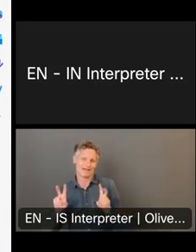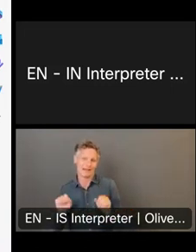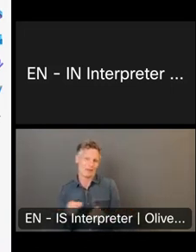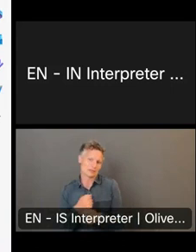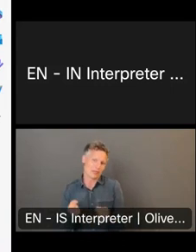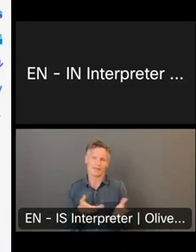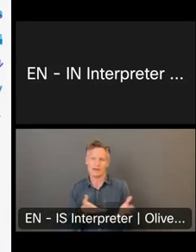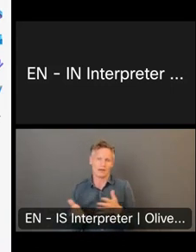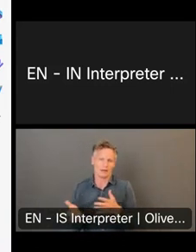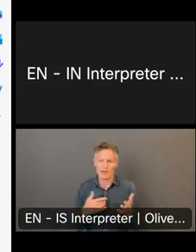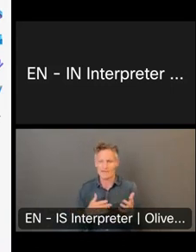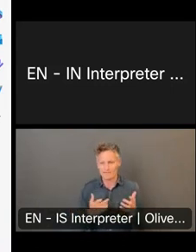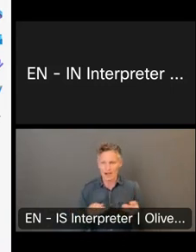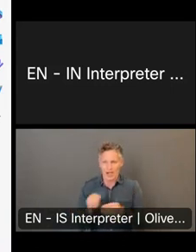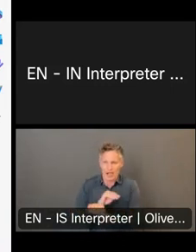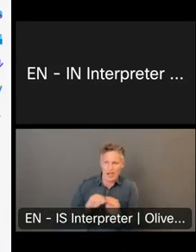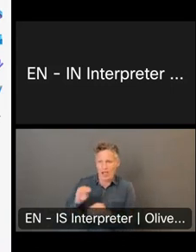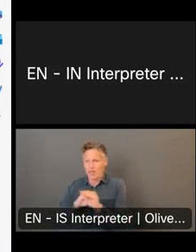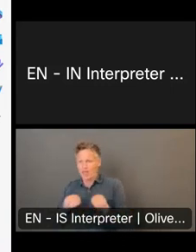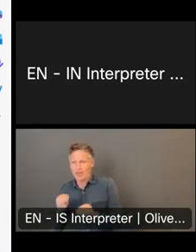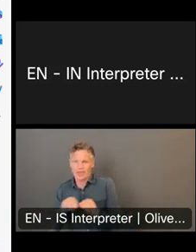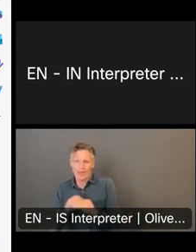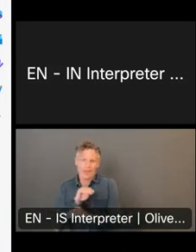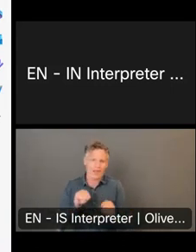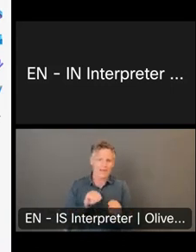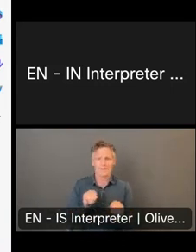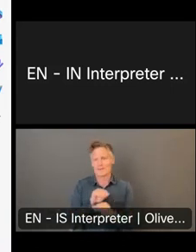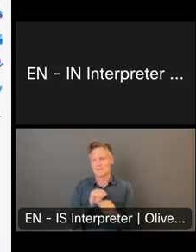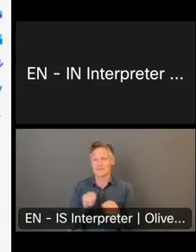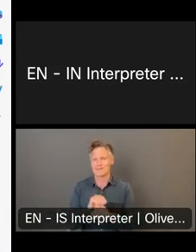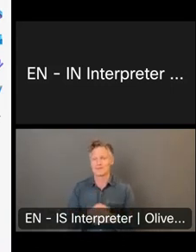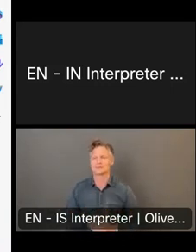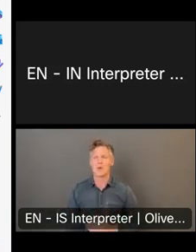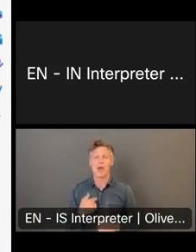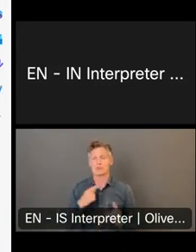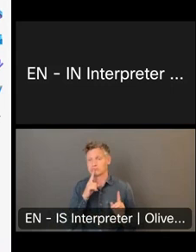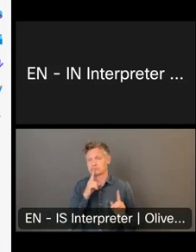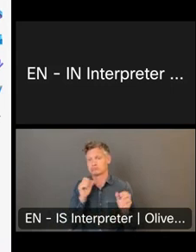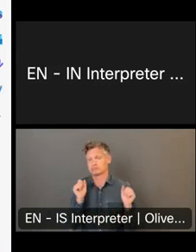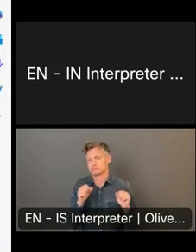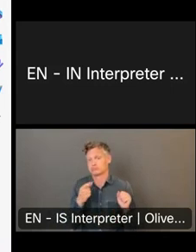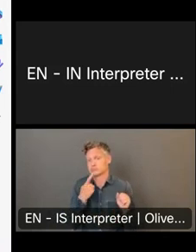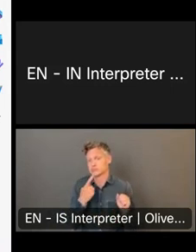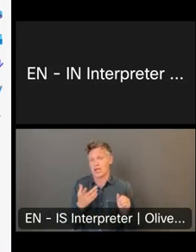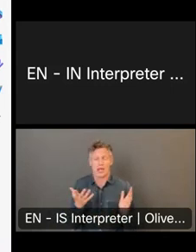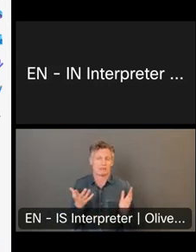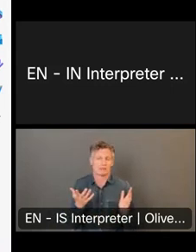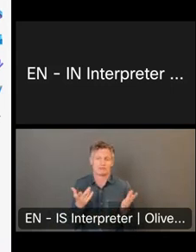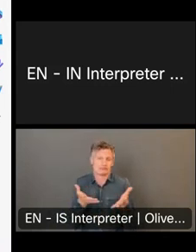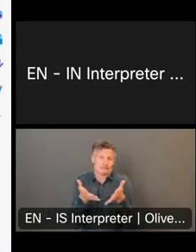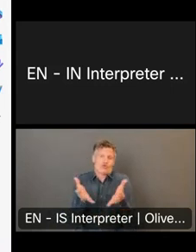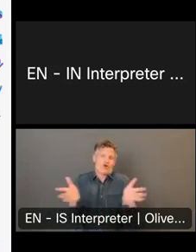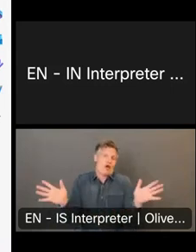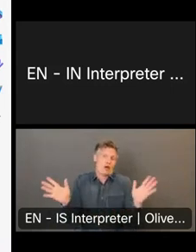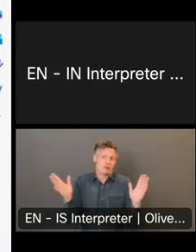yeah, I'm not disagreeing that there that these are all oriented in a broad sense,